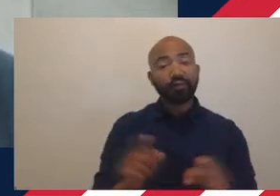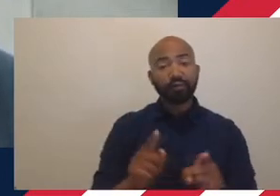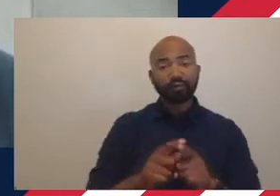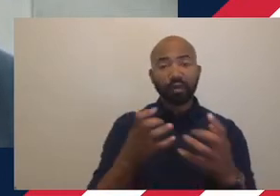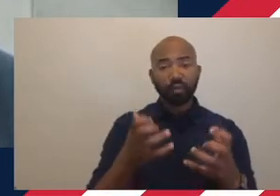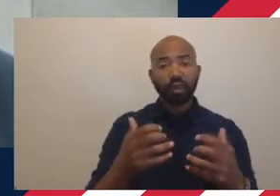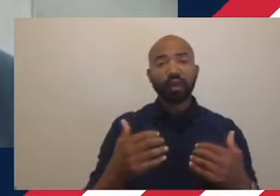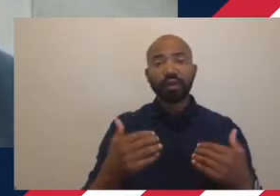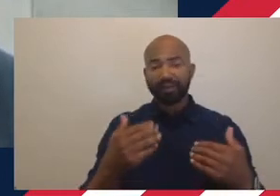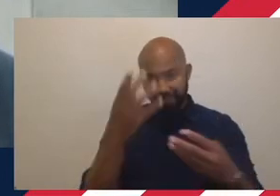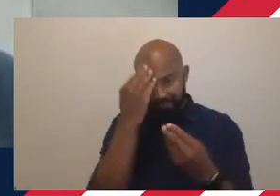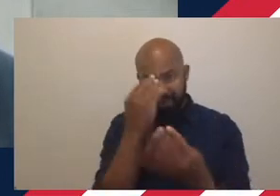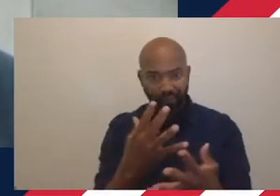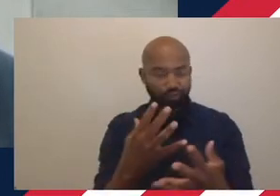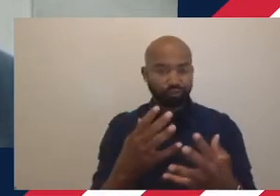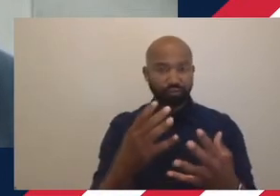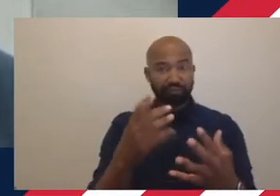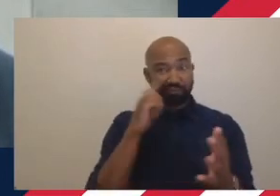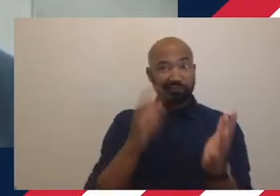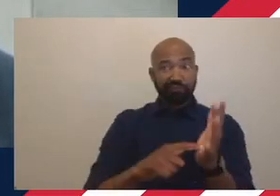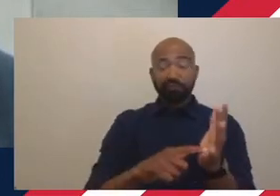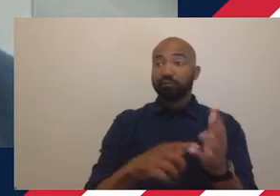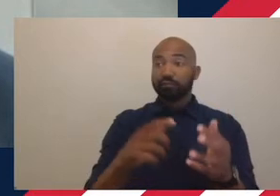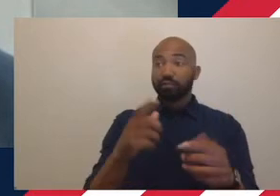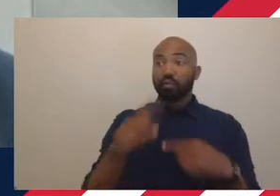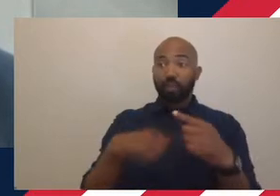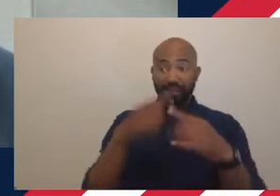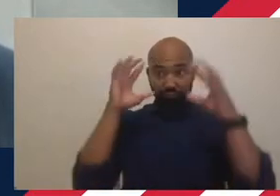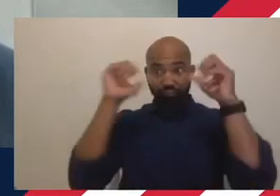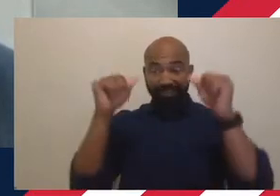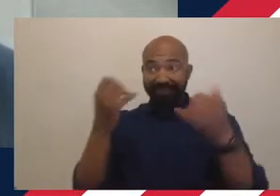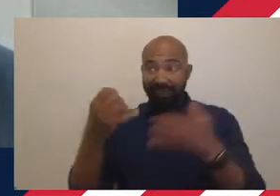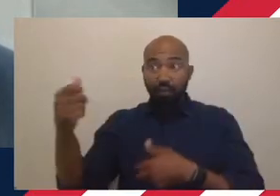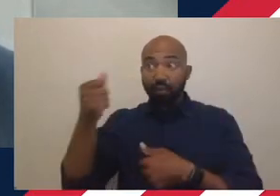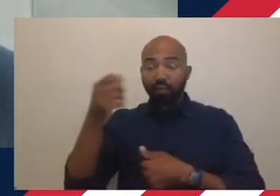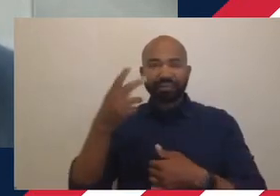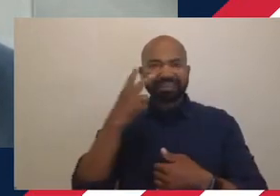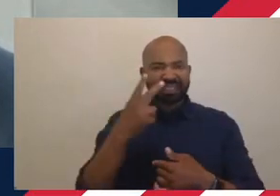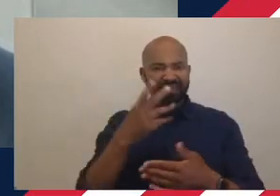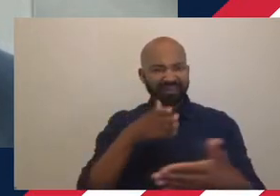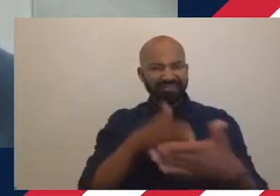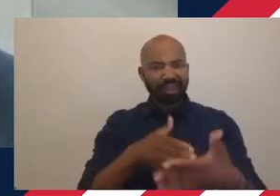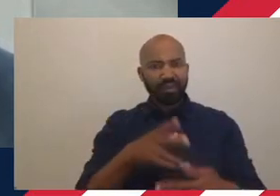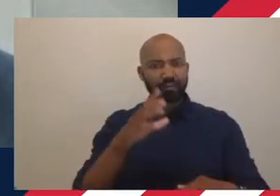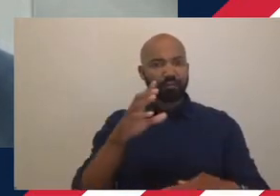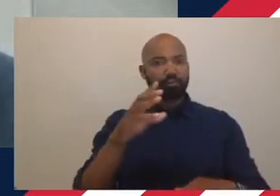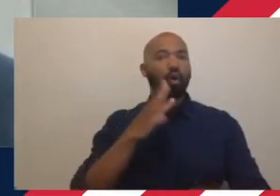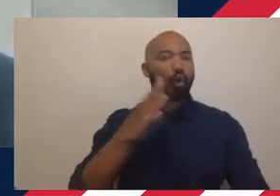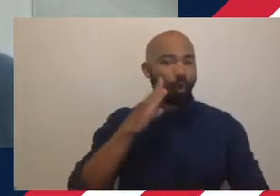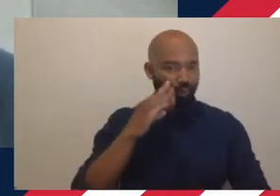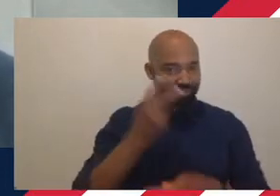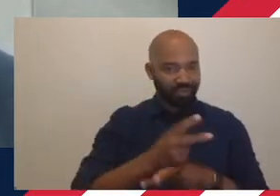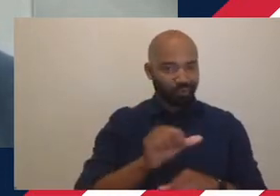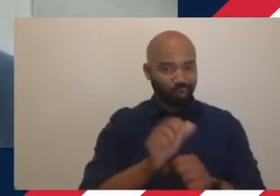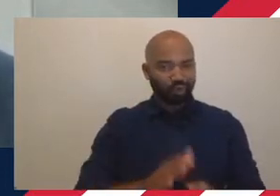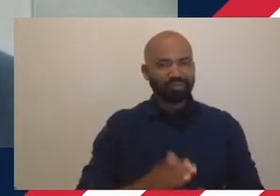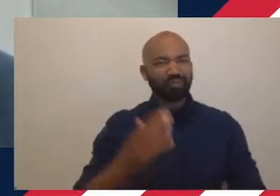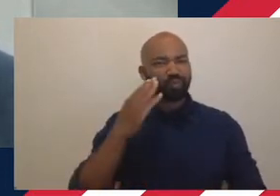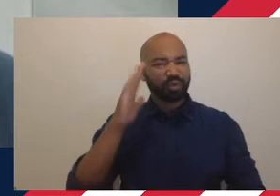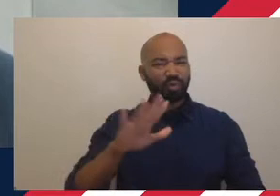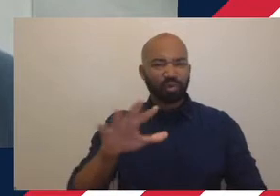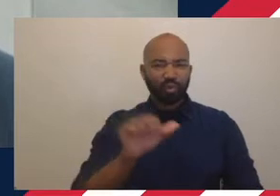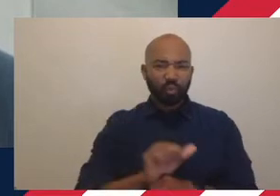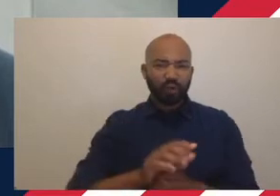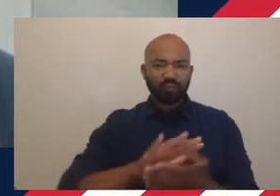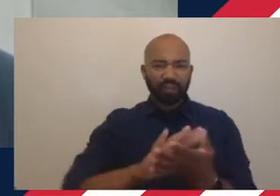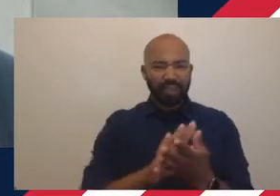took office, we've seen a constant attack on home care workers, and your job has become radically harder and more dangerous during the pandemic.